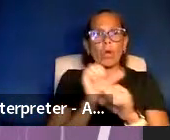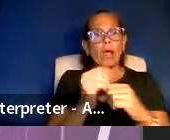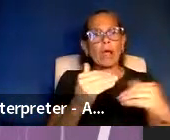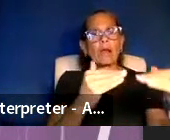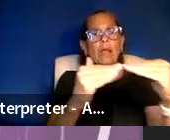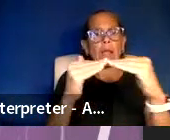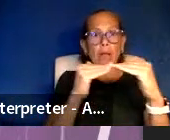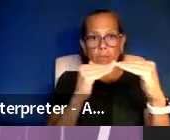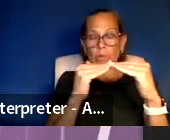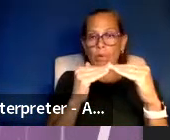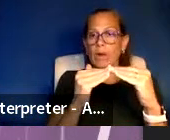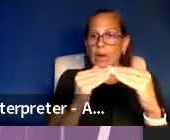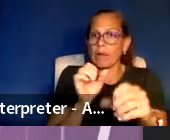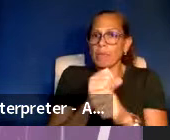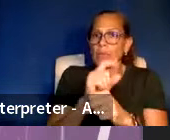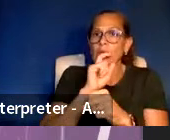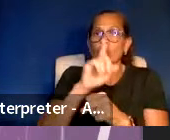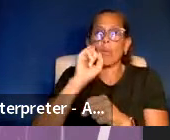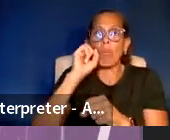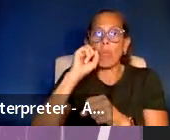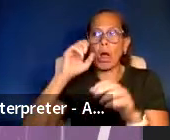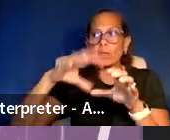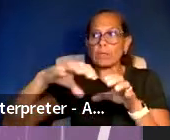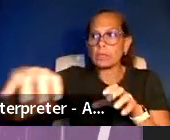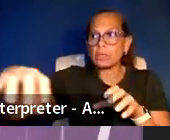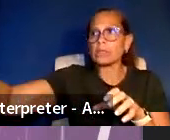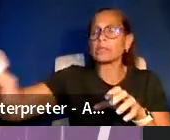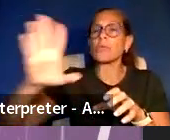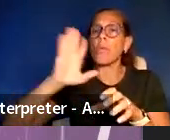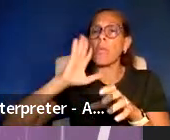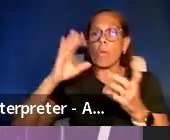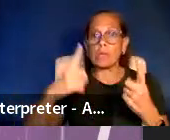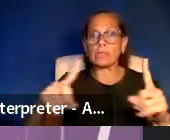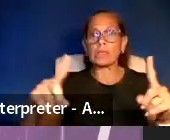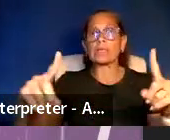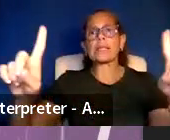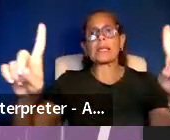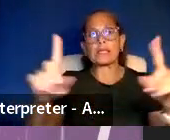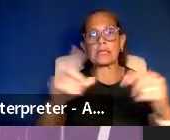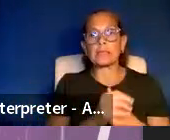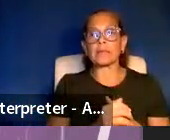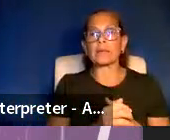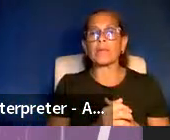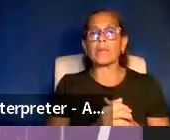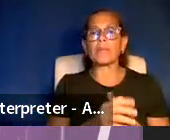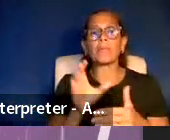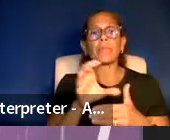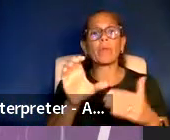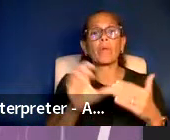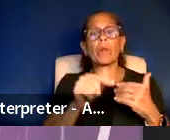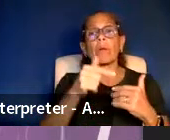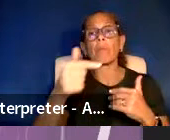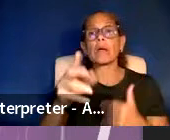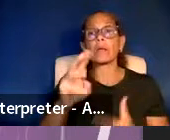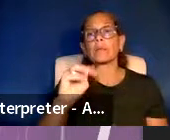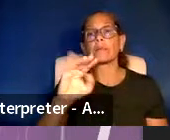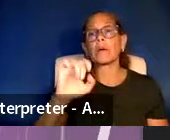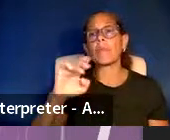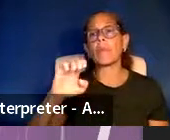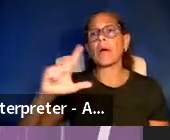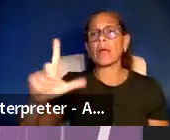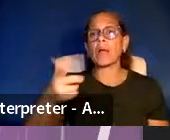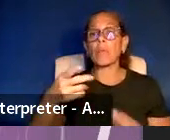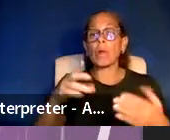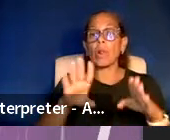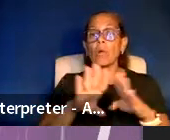centering Bronxites for success in any growth the borough and the region experiences. Now we'll conclude here and pass it over to Michael, who will